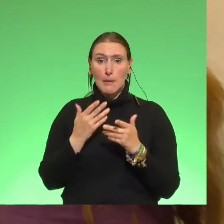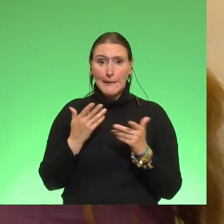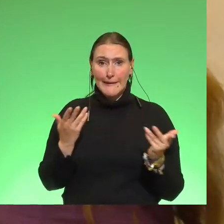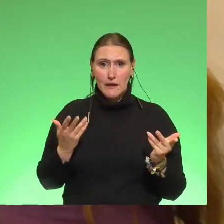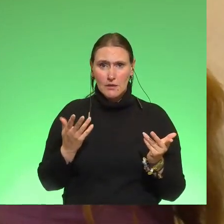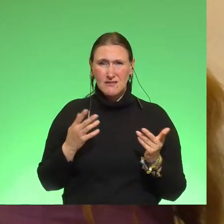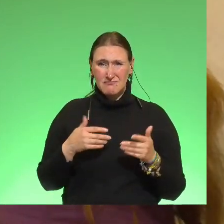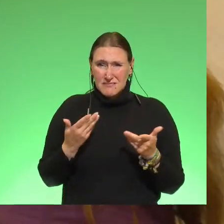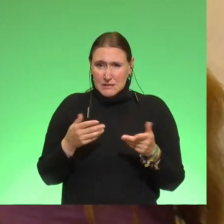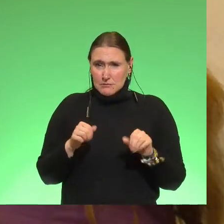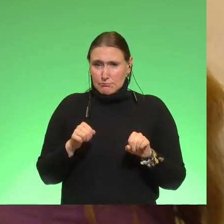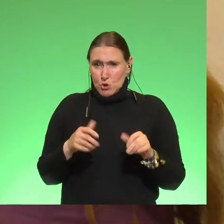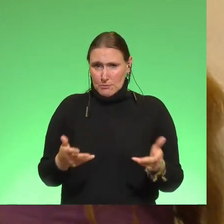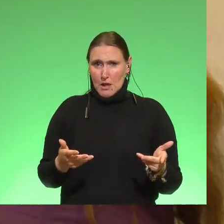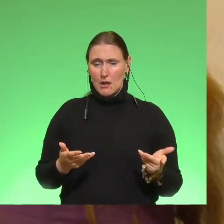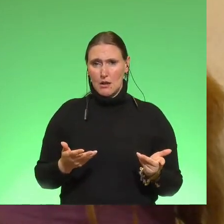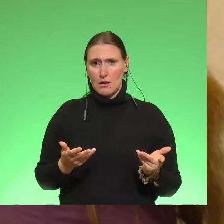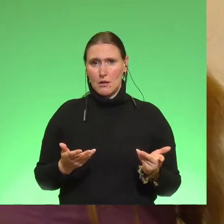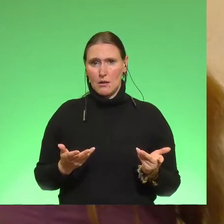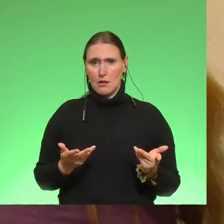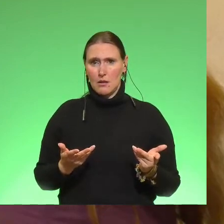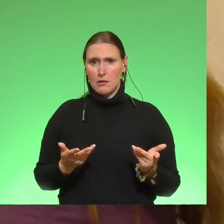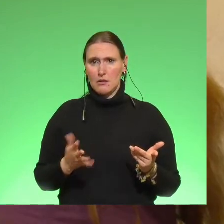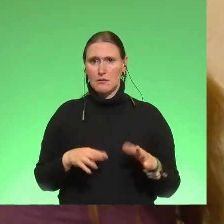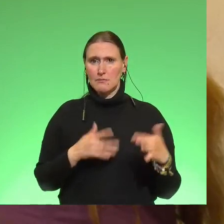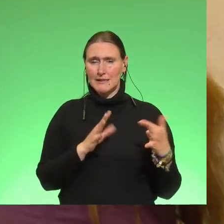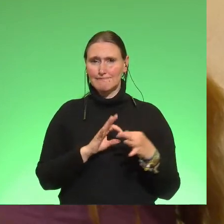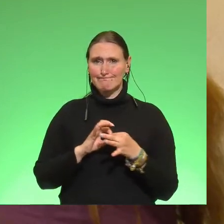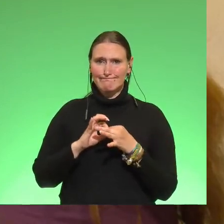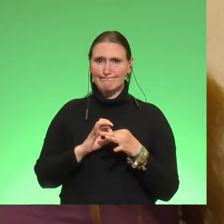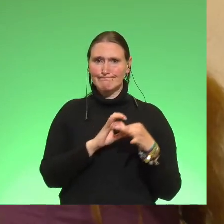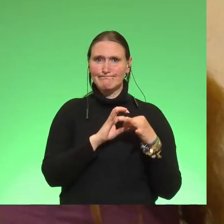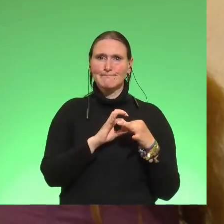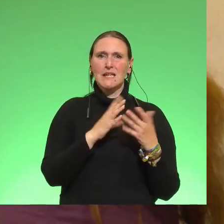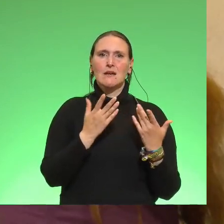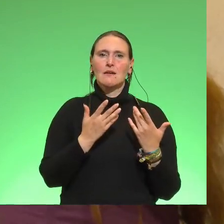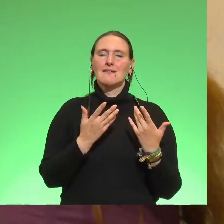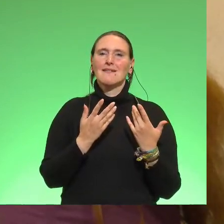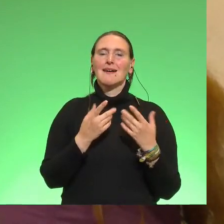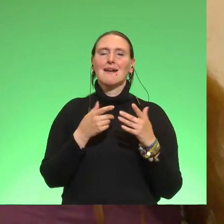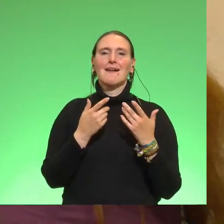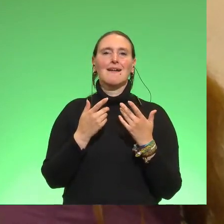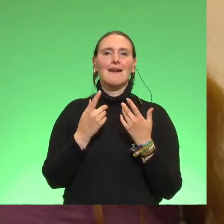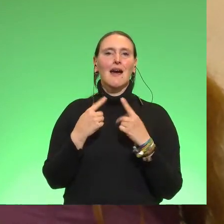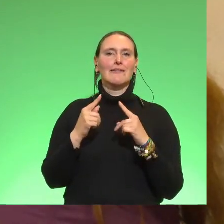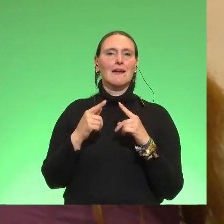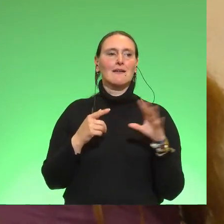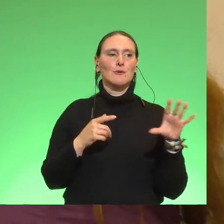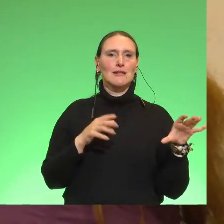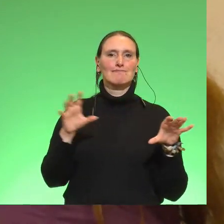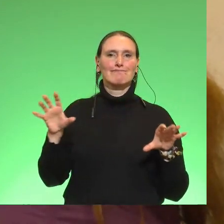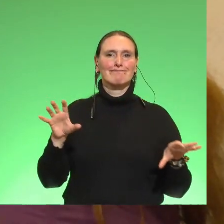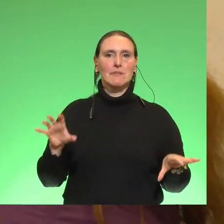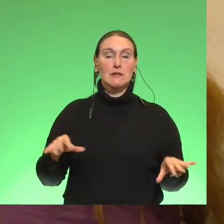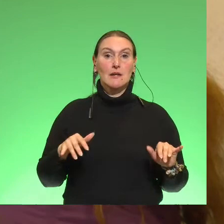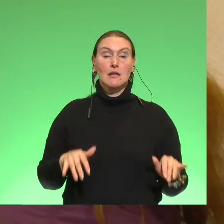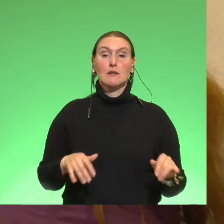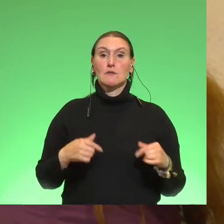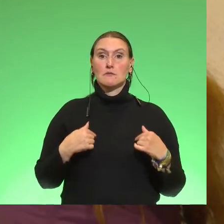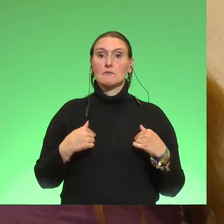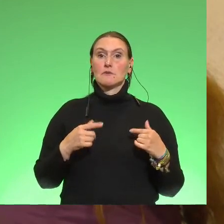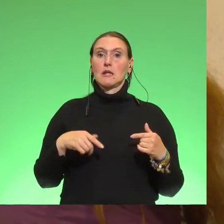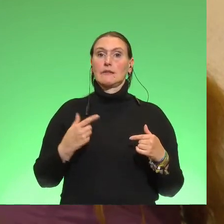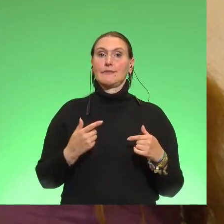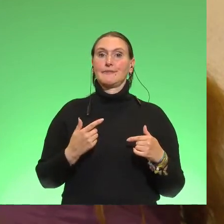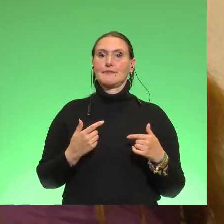it's relating to other relations than the ones we are used to, yeah?